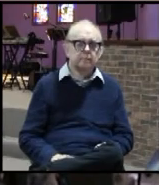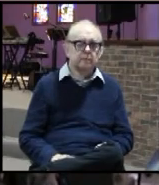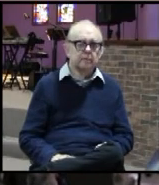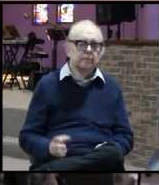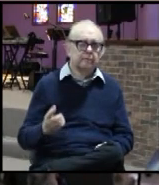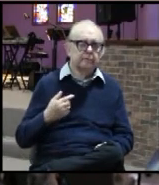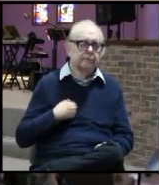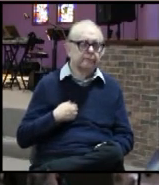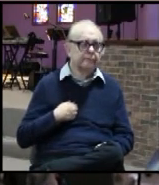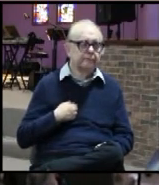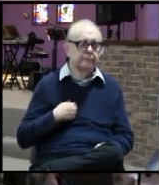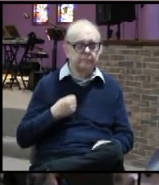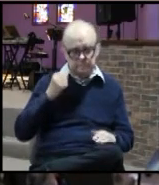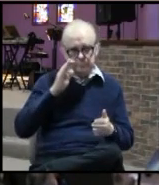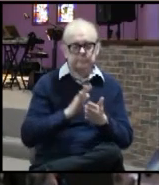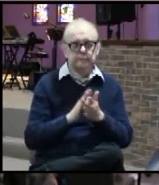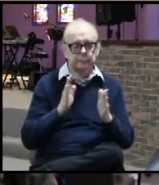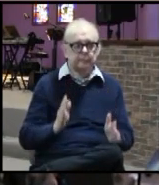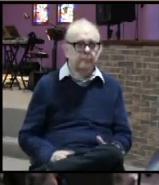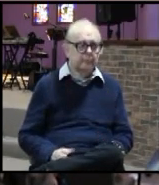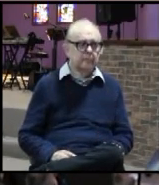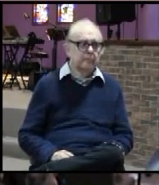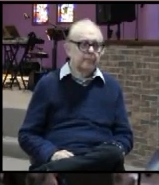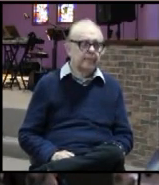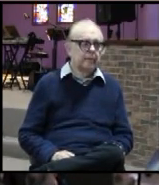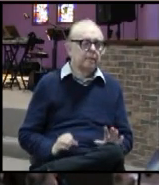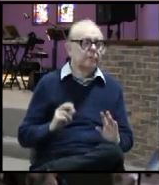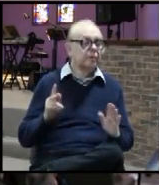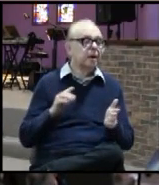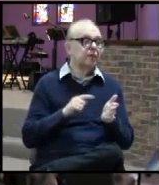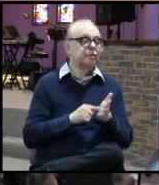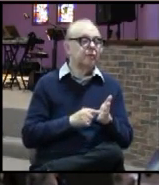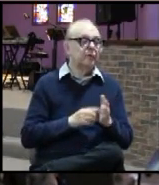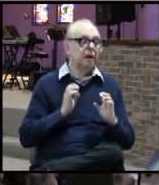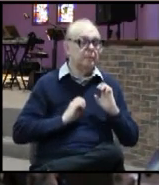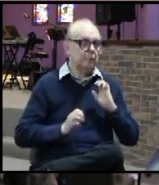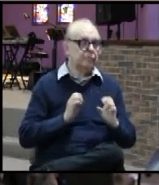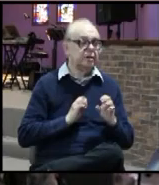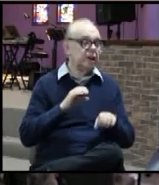I am also a firm believer that it's okay to show emotion in church.